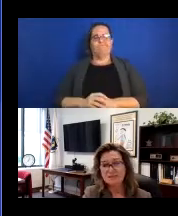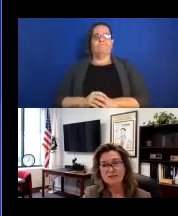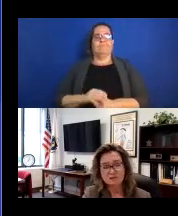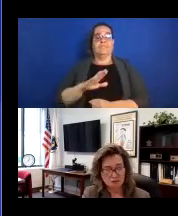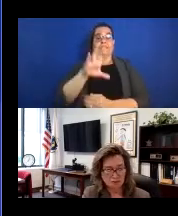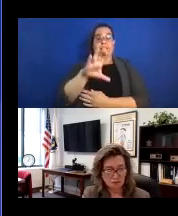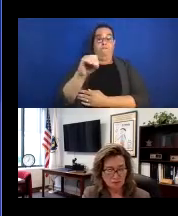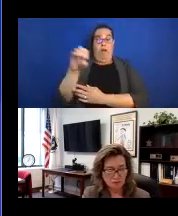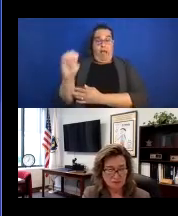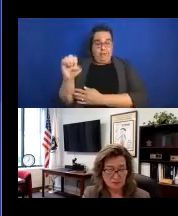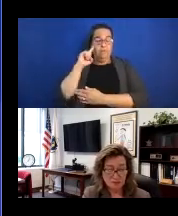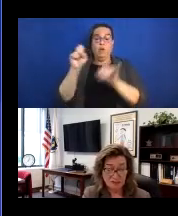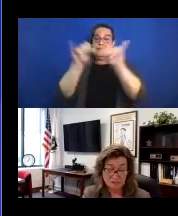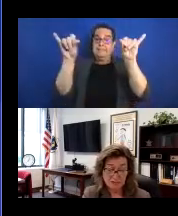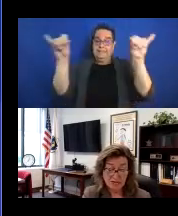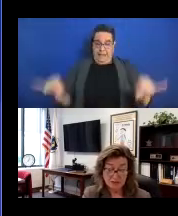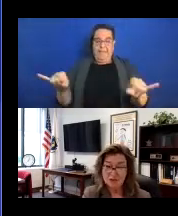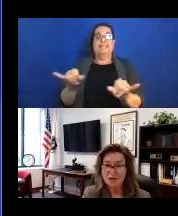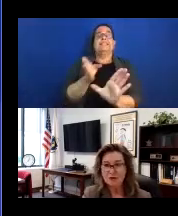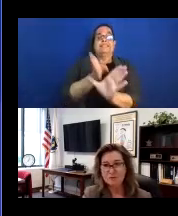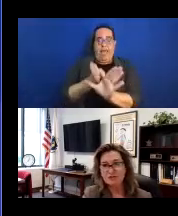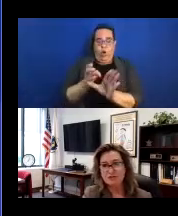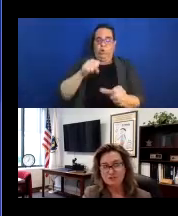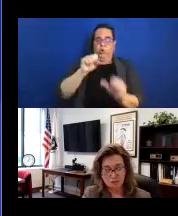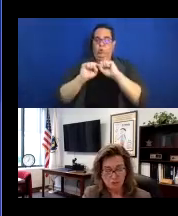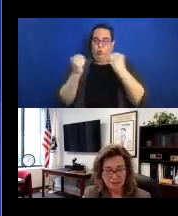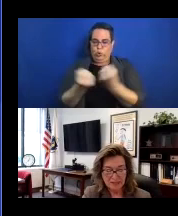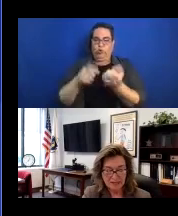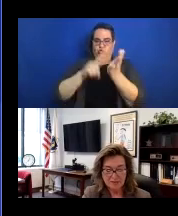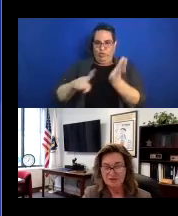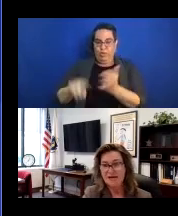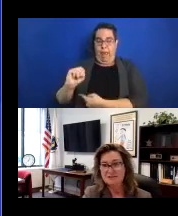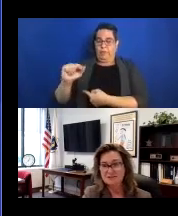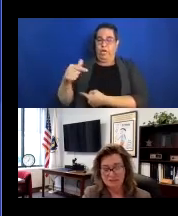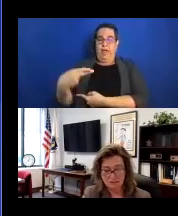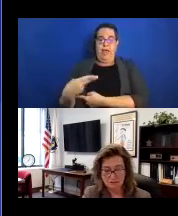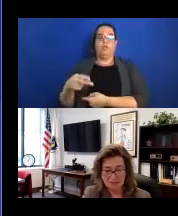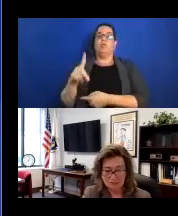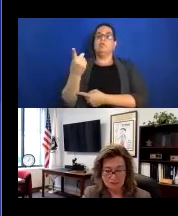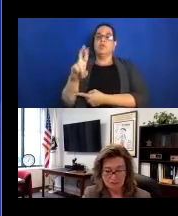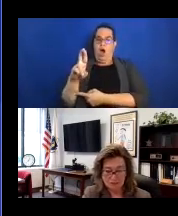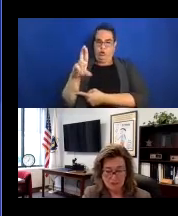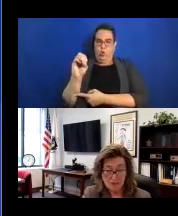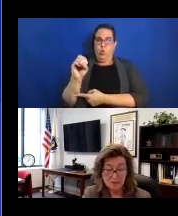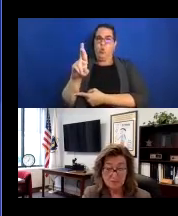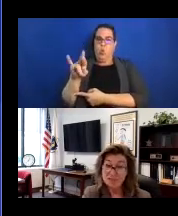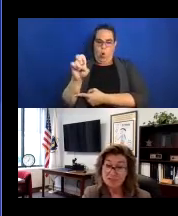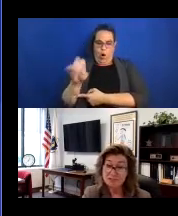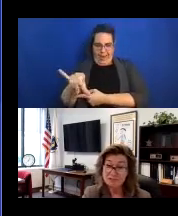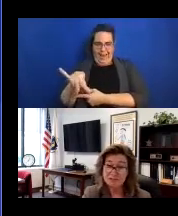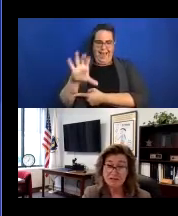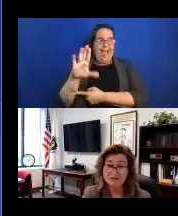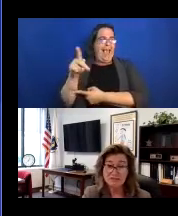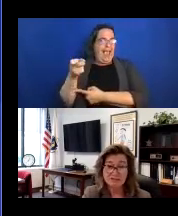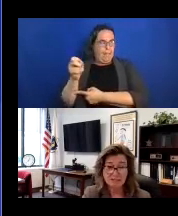and Psychosocial Research at MGH, with Dr. Corey Cather as the center director. The